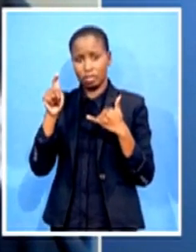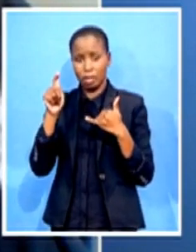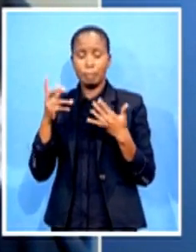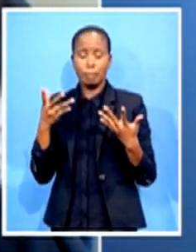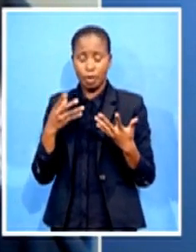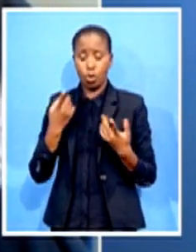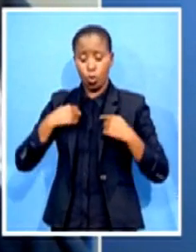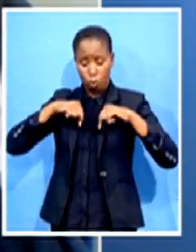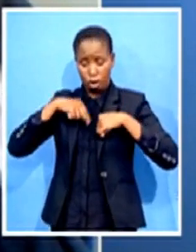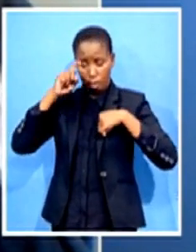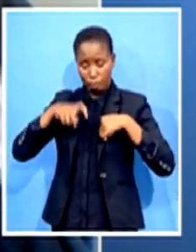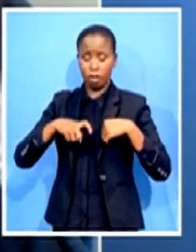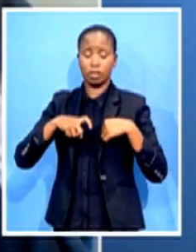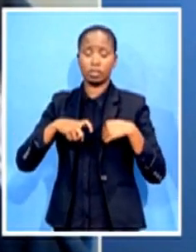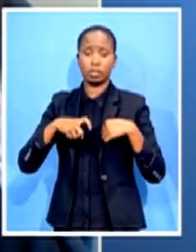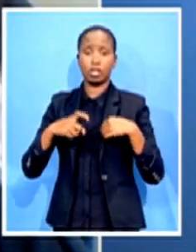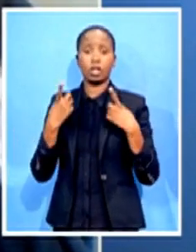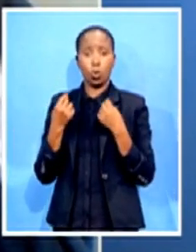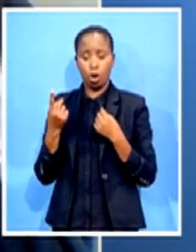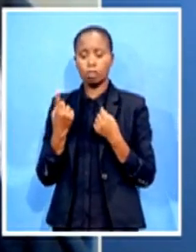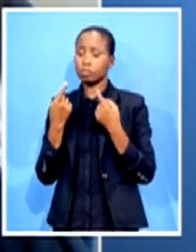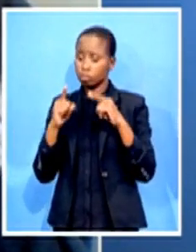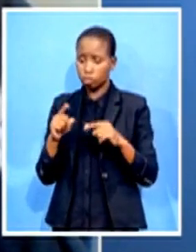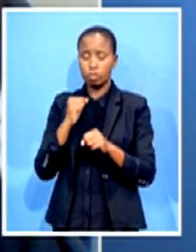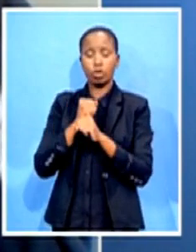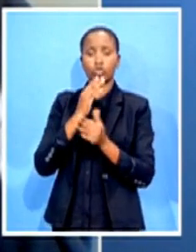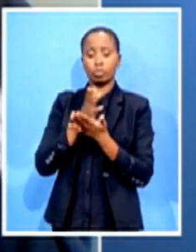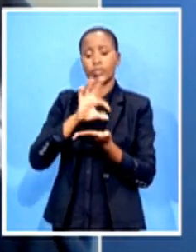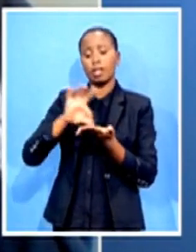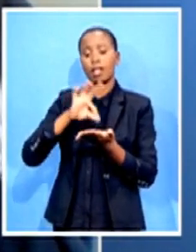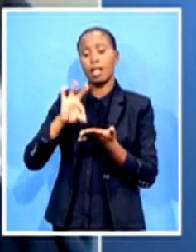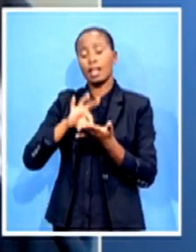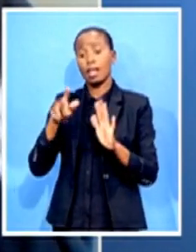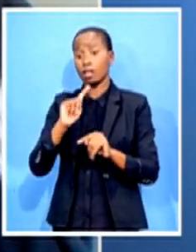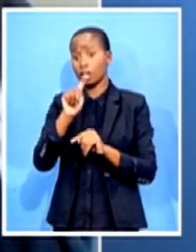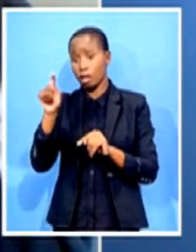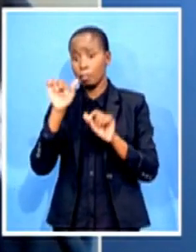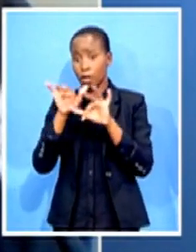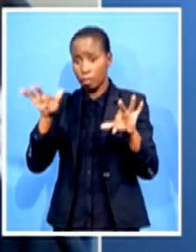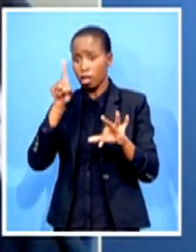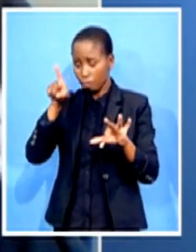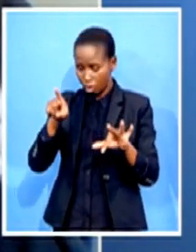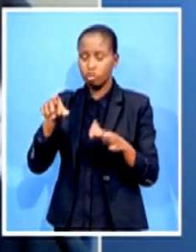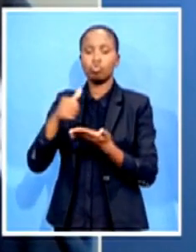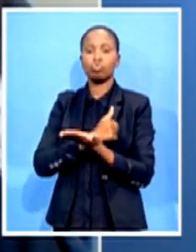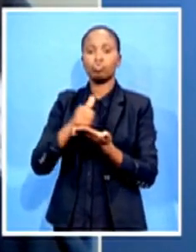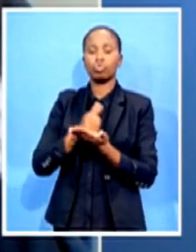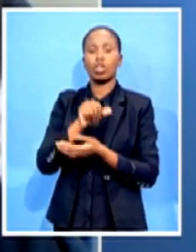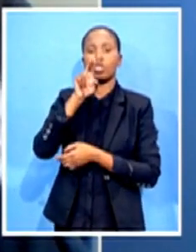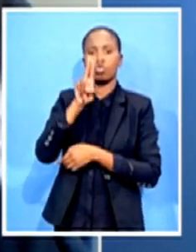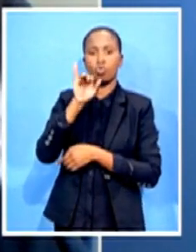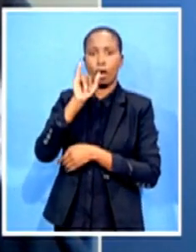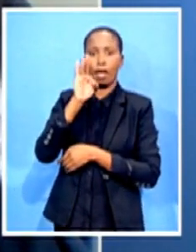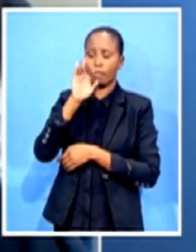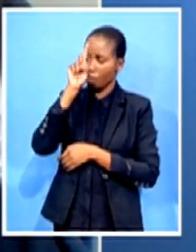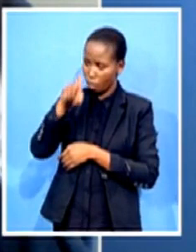domestic workers are indeed registered for UIF. Yeah. We definitely welcomed the move by government